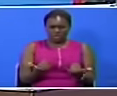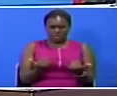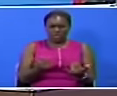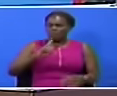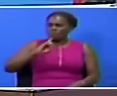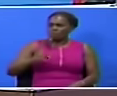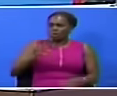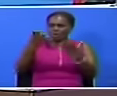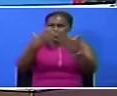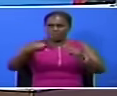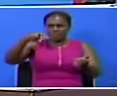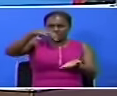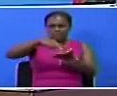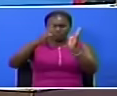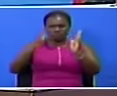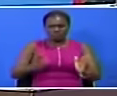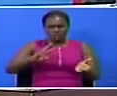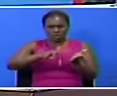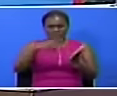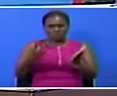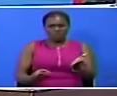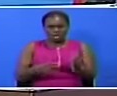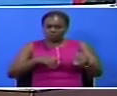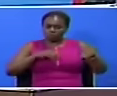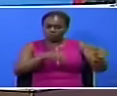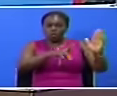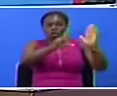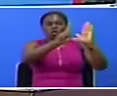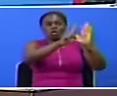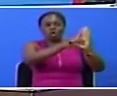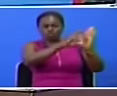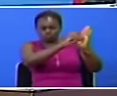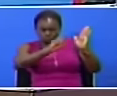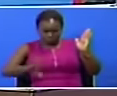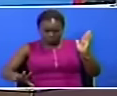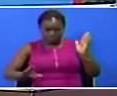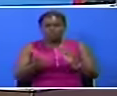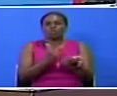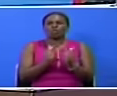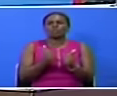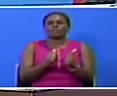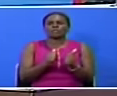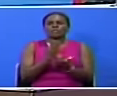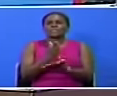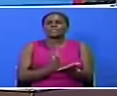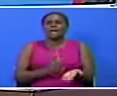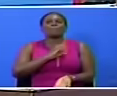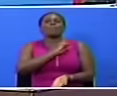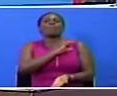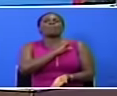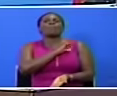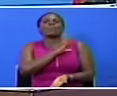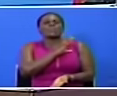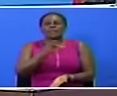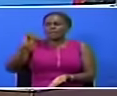that presidential aspirants who fail to abide by the Election Act will be edged out of the polls amid protests by some of the aspirants.